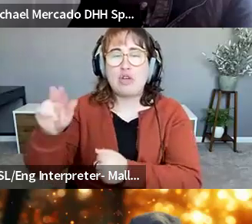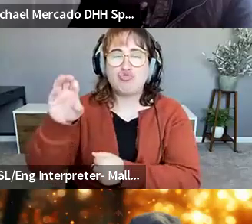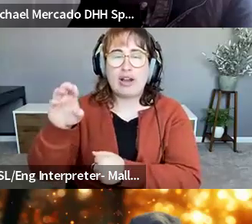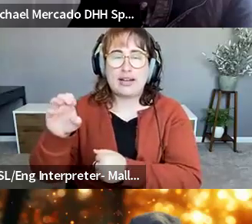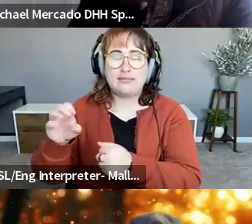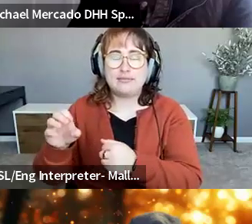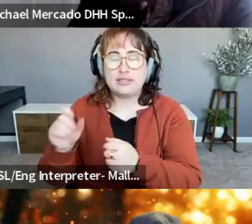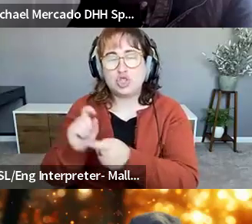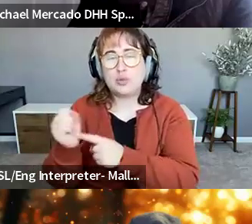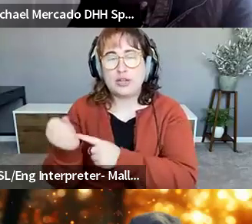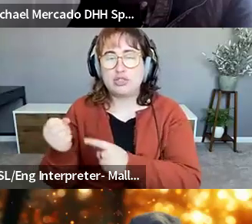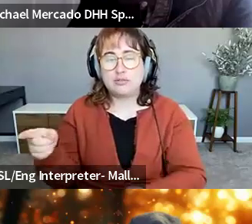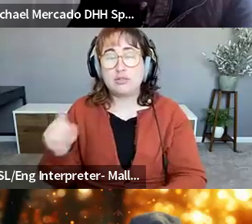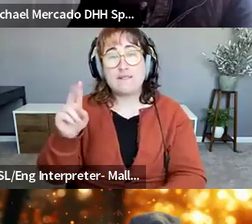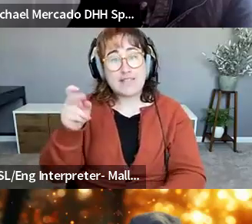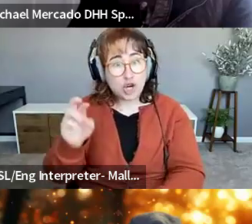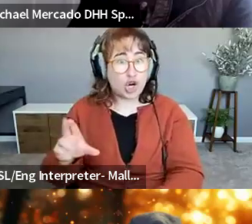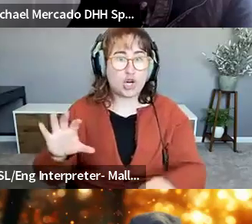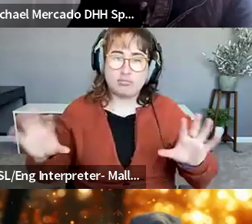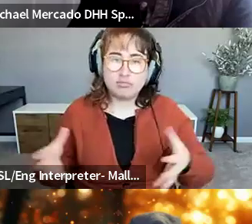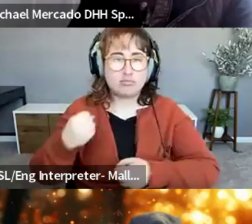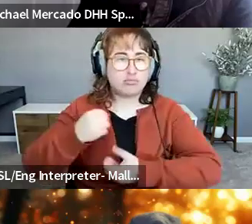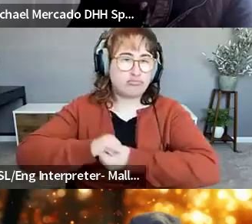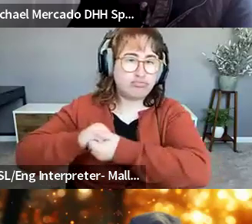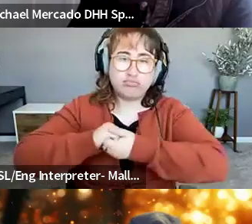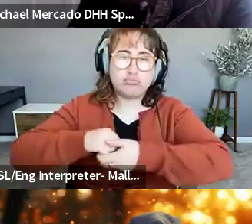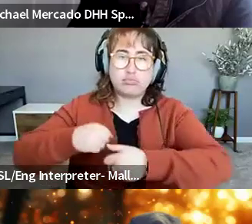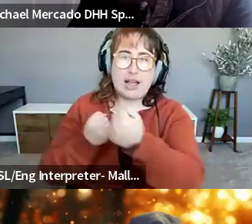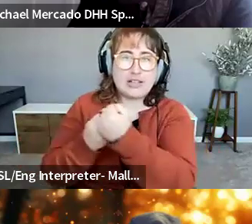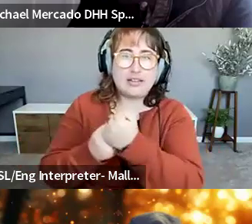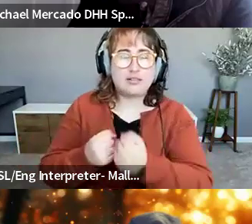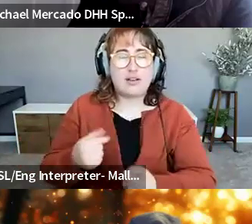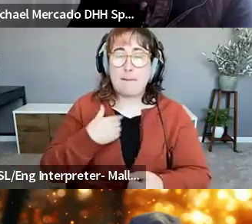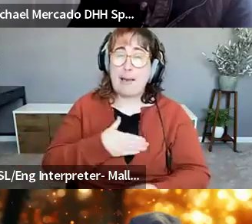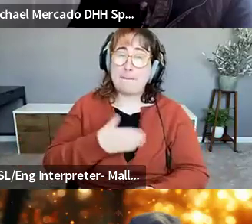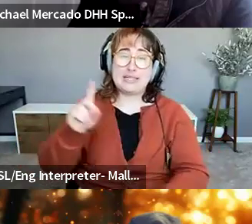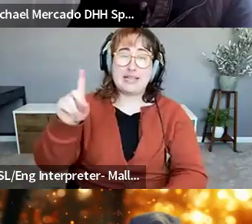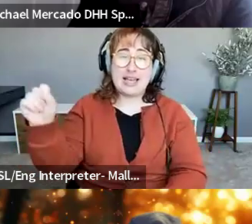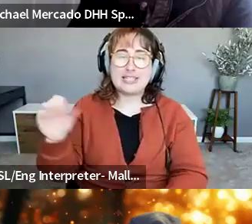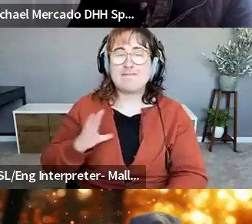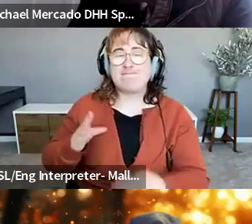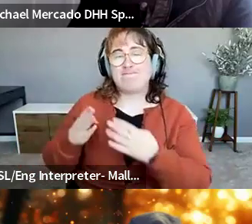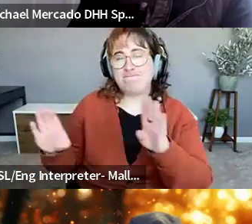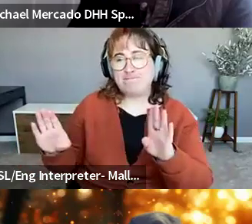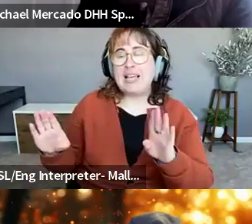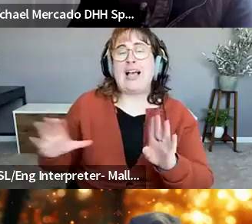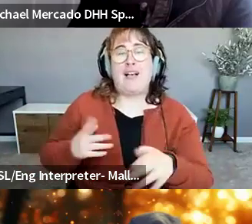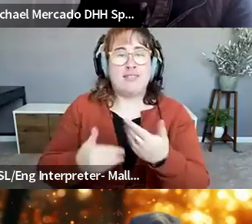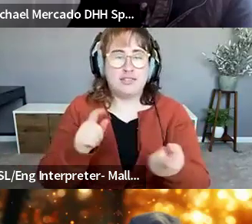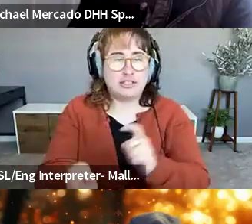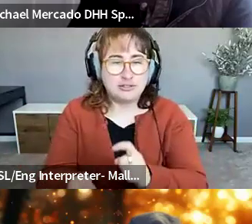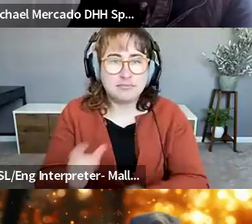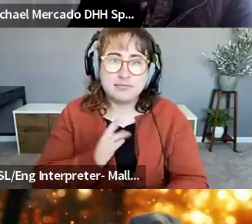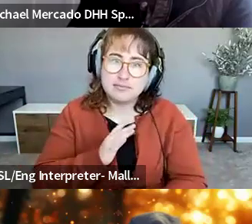show that when vendors come together and, advocate, I was really happy that DDS was open to listening. And so we're really excited that